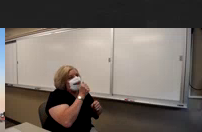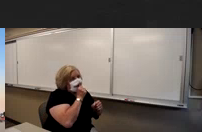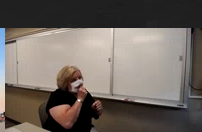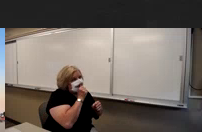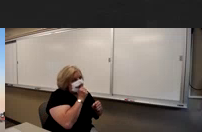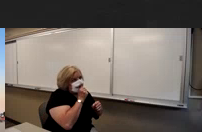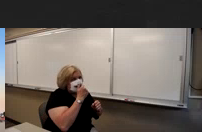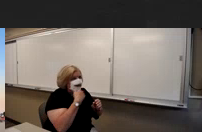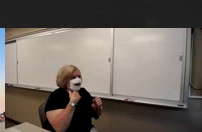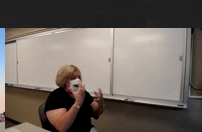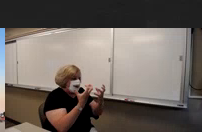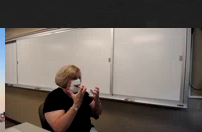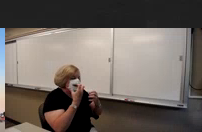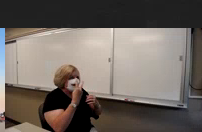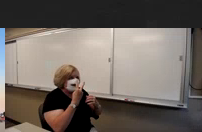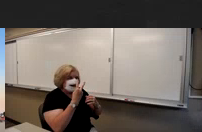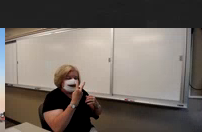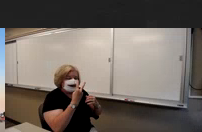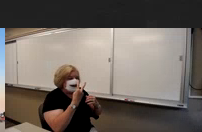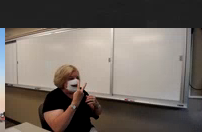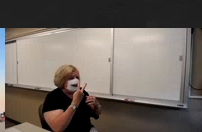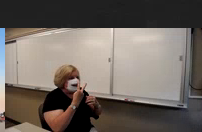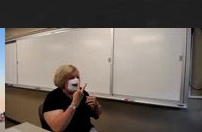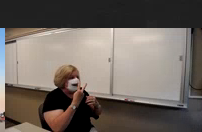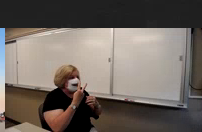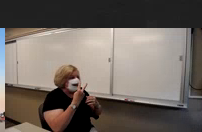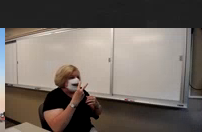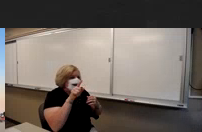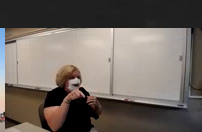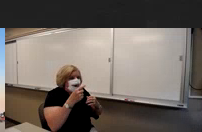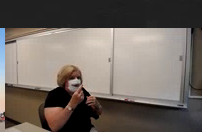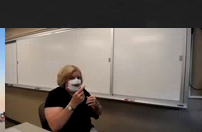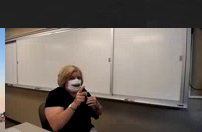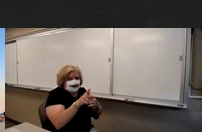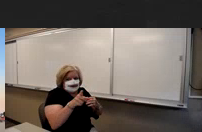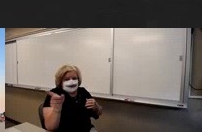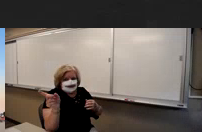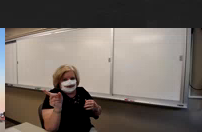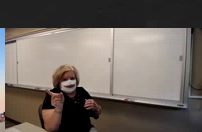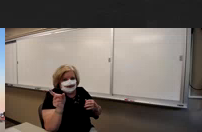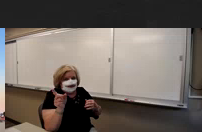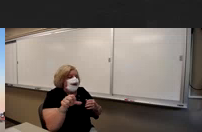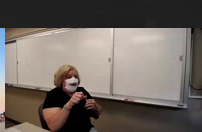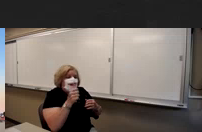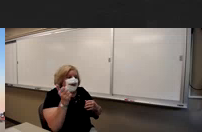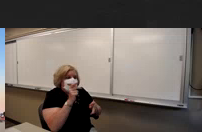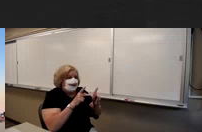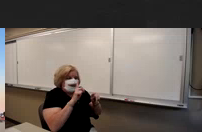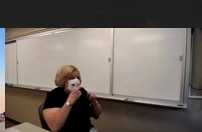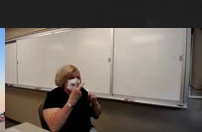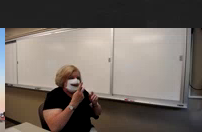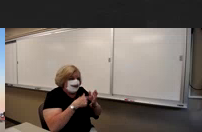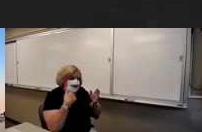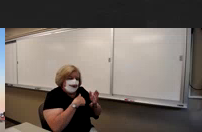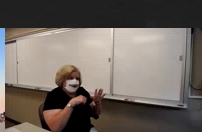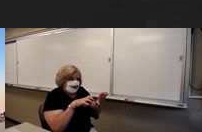I just wanted to see if people, other people would see it, and you don't. If a private team, no one sees it,